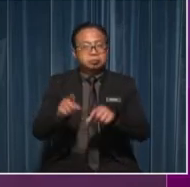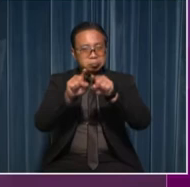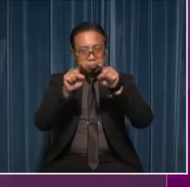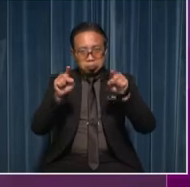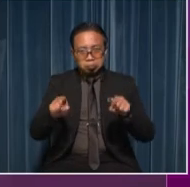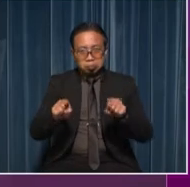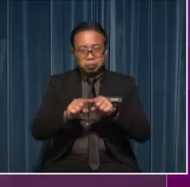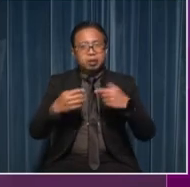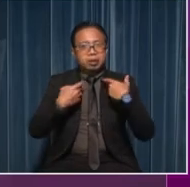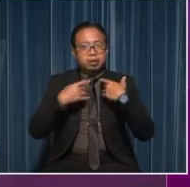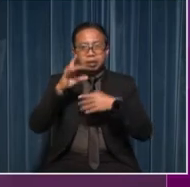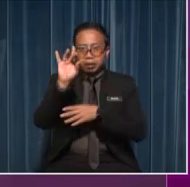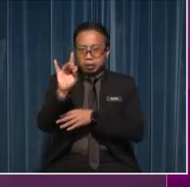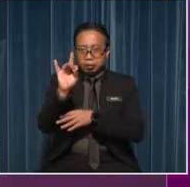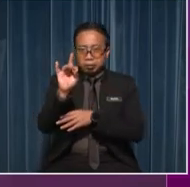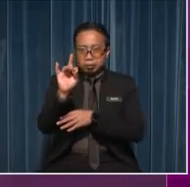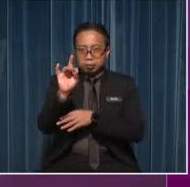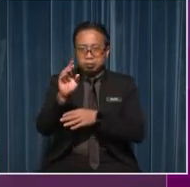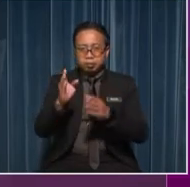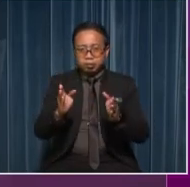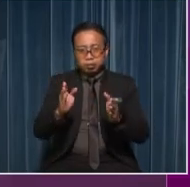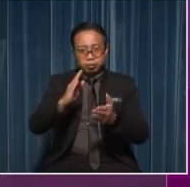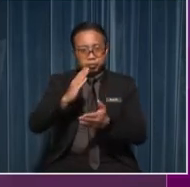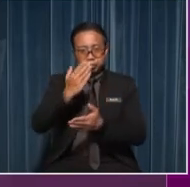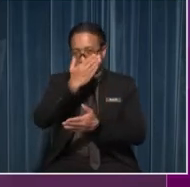has 8 vertices.